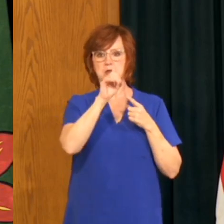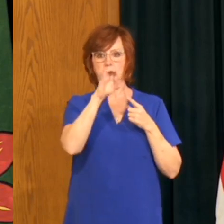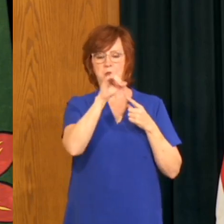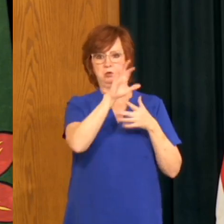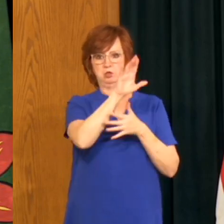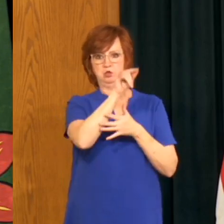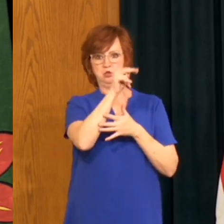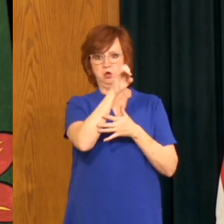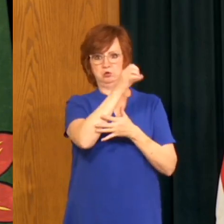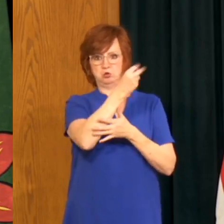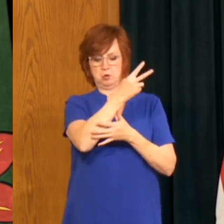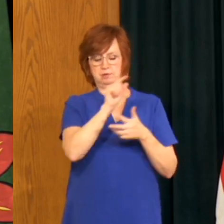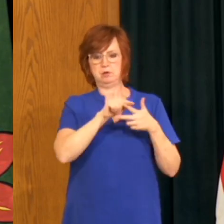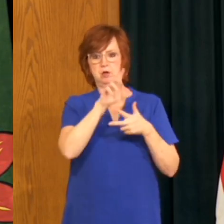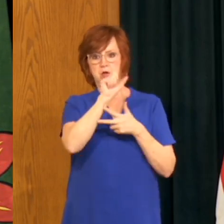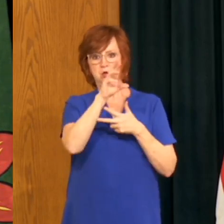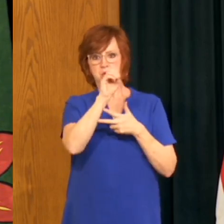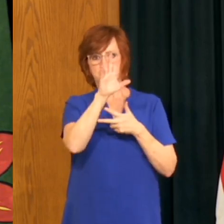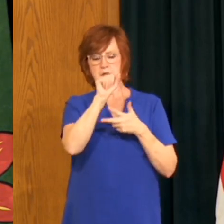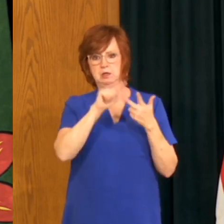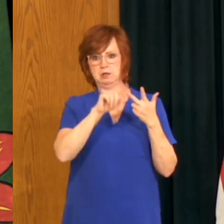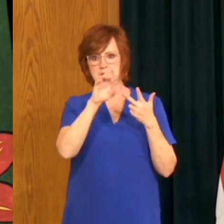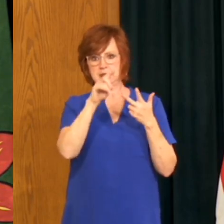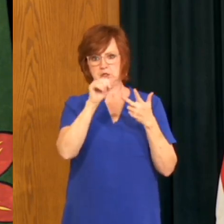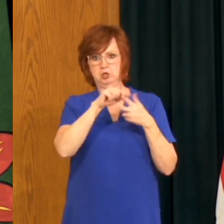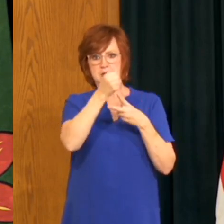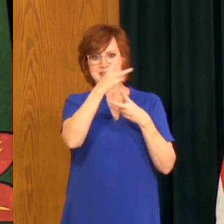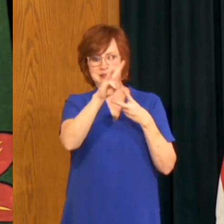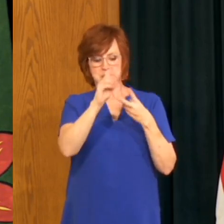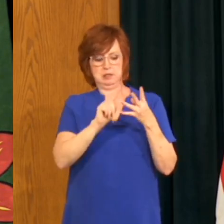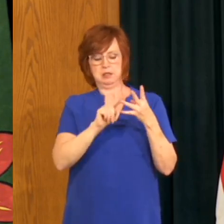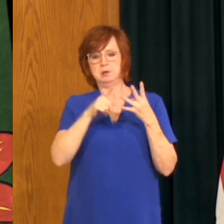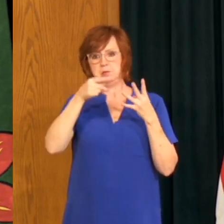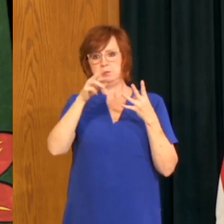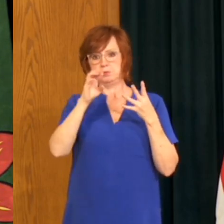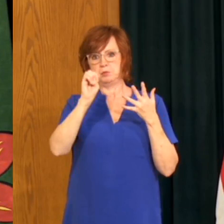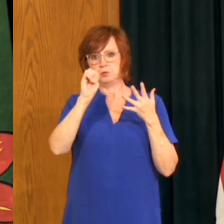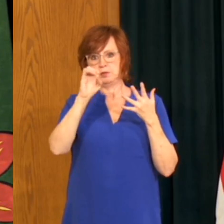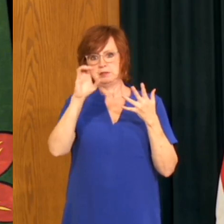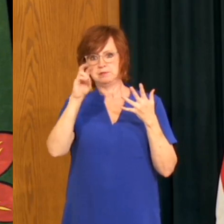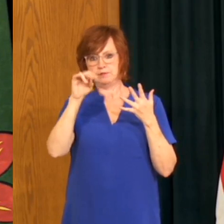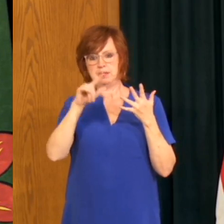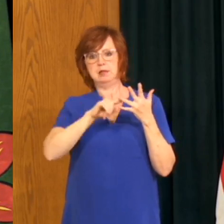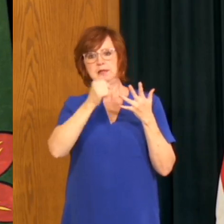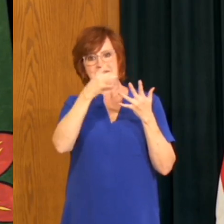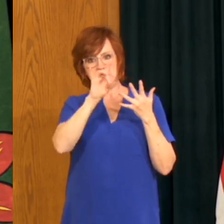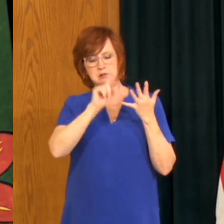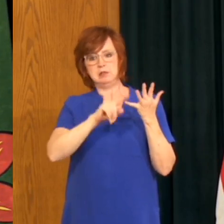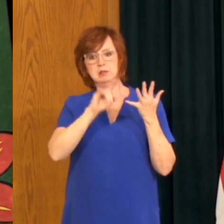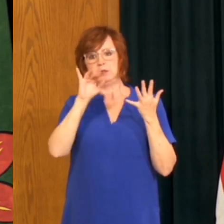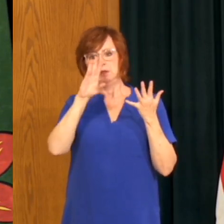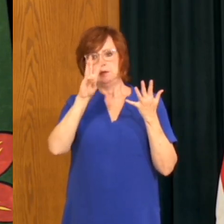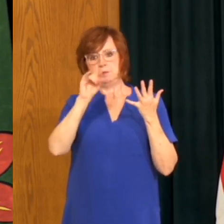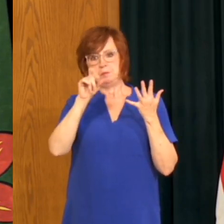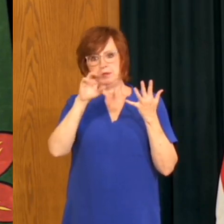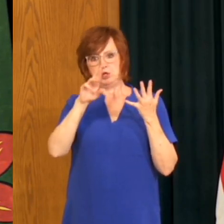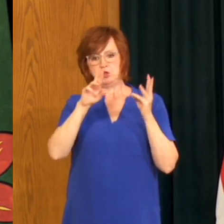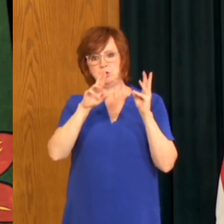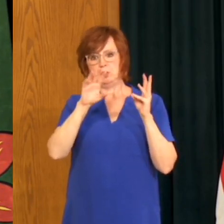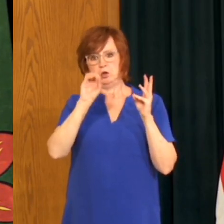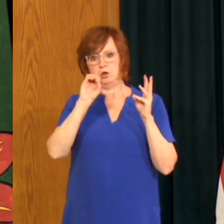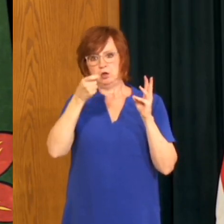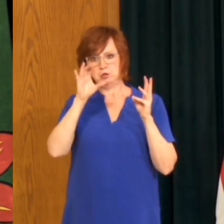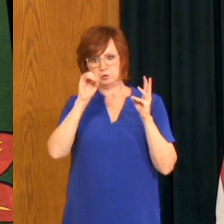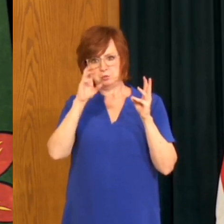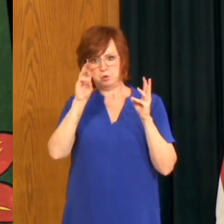12th, Arcola and Leader on June the 16th, Priestville on June the 18th, Biggar and Oxbow on June the